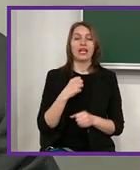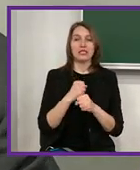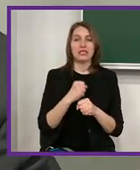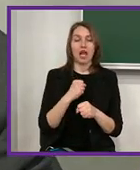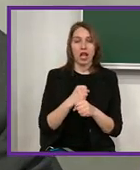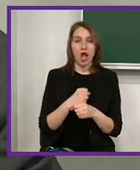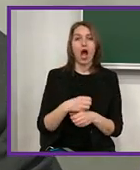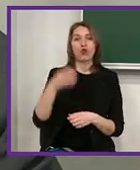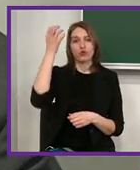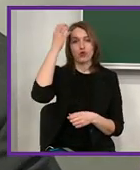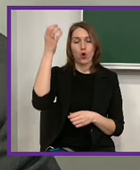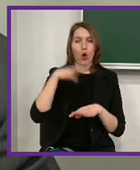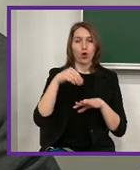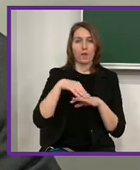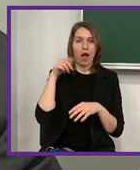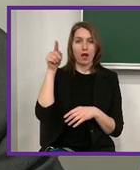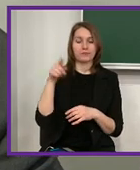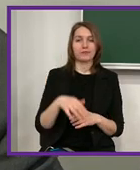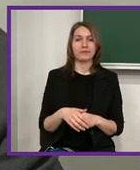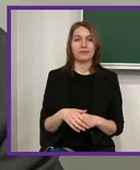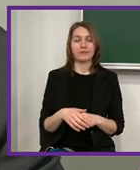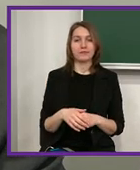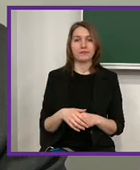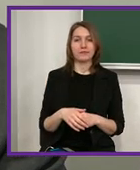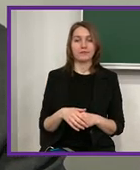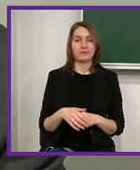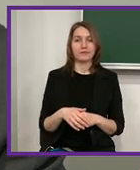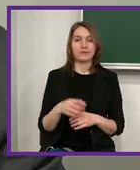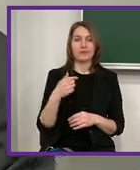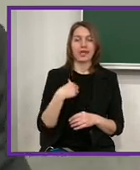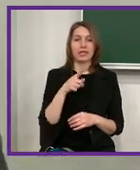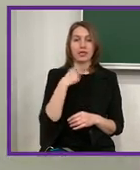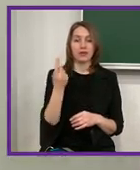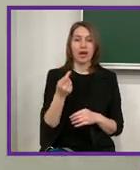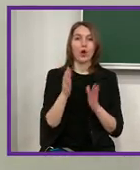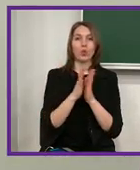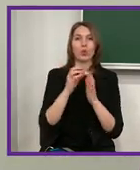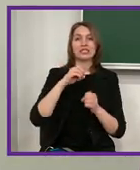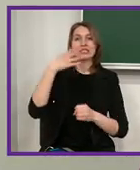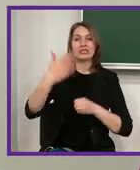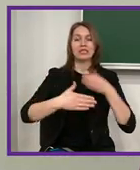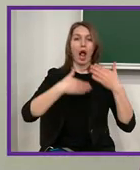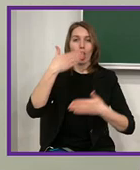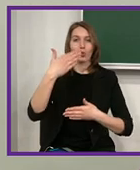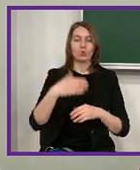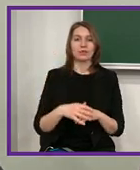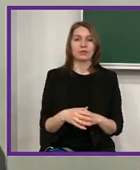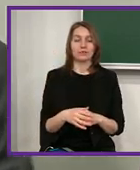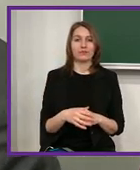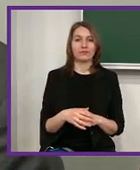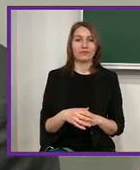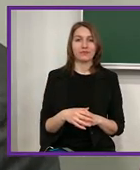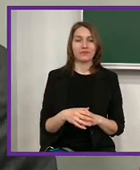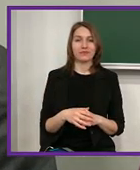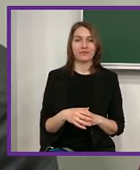the comments. I think those are Aaron put on the guide here. I think that's okay. Oh, good. That's all that's coming up. Very